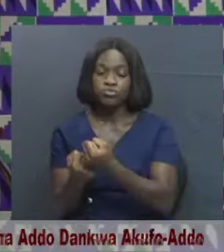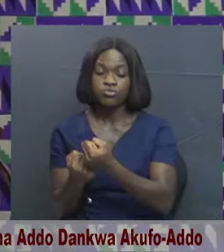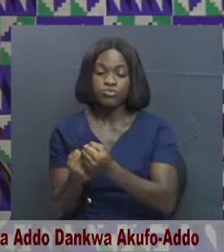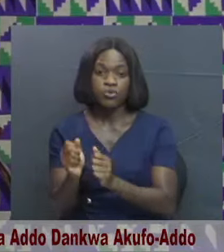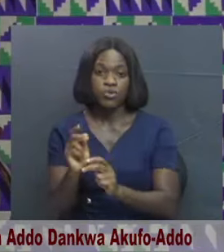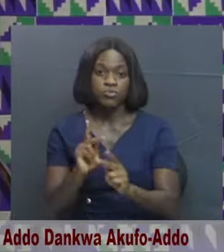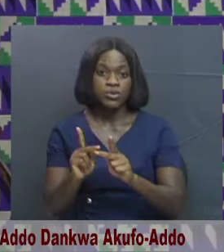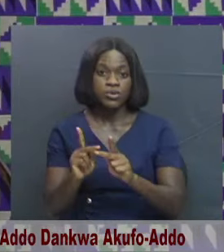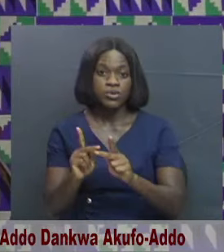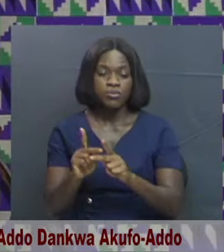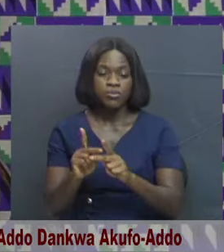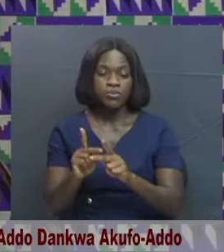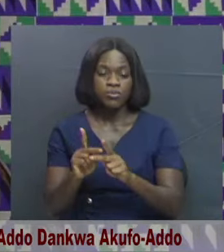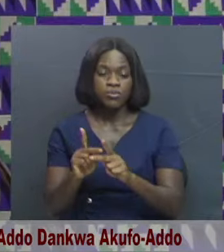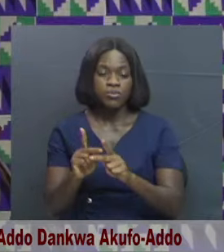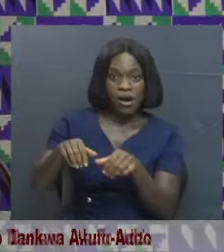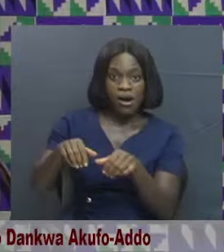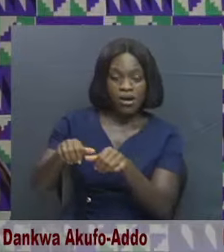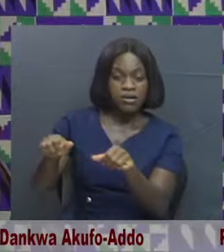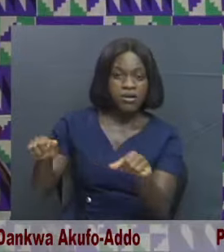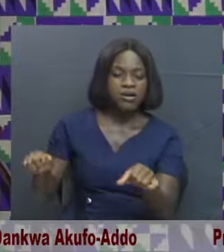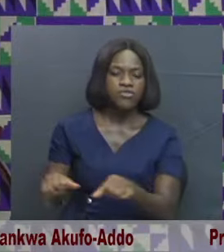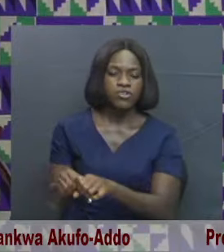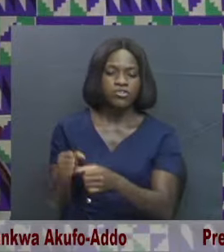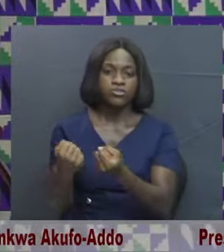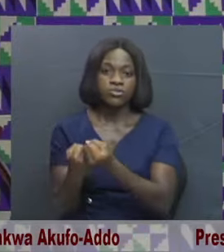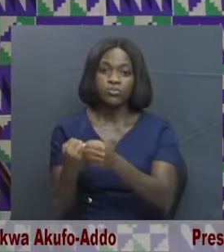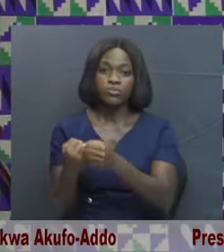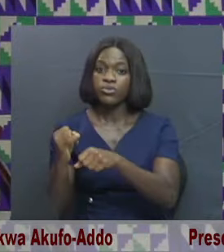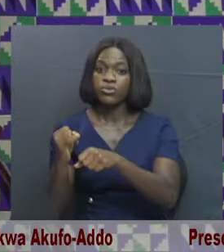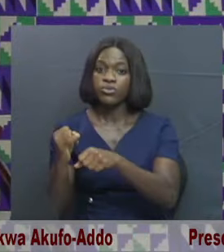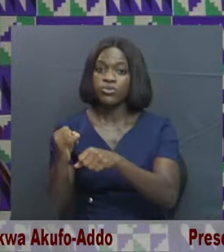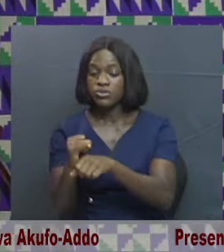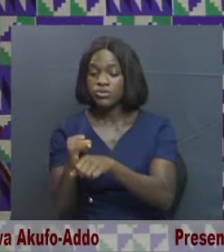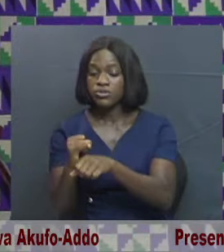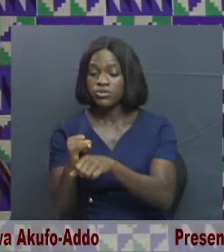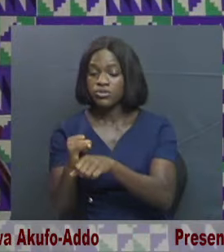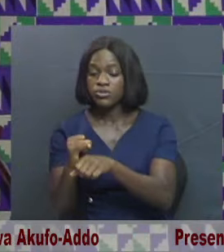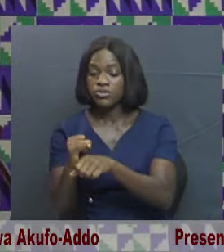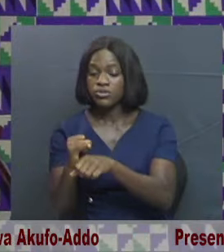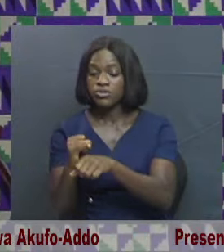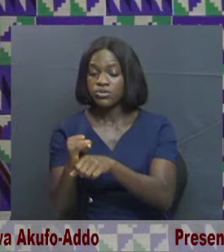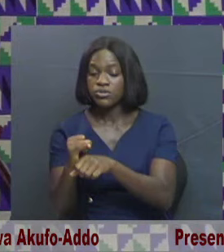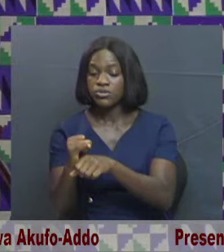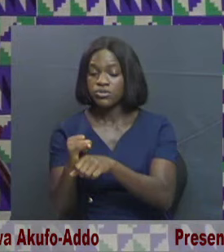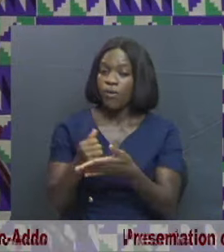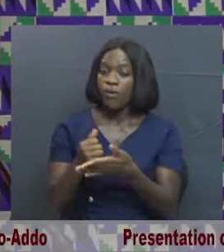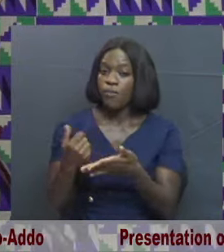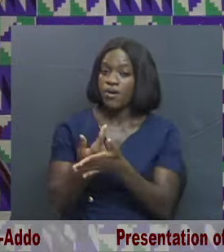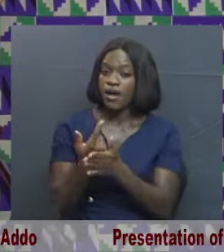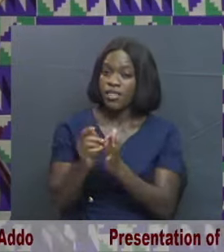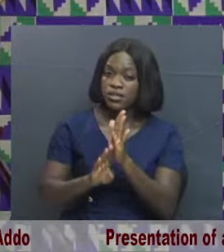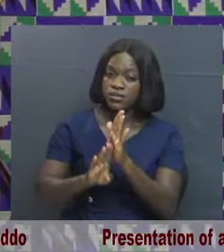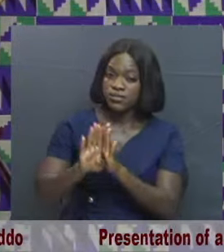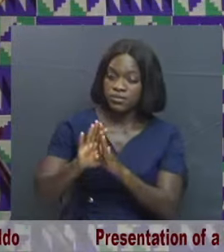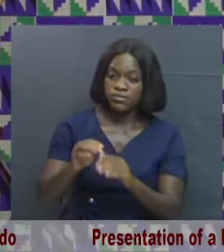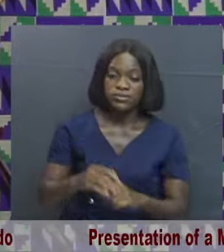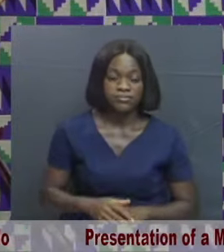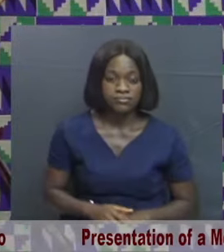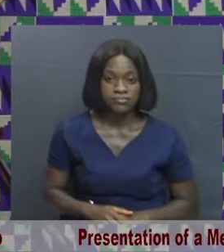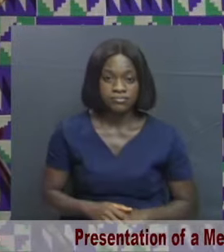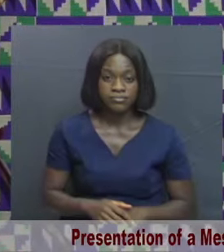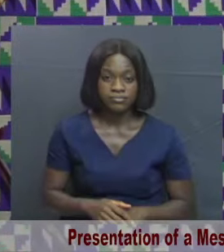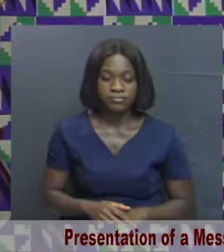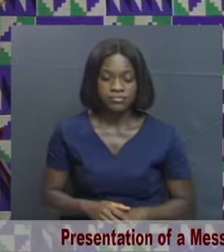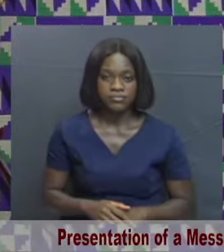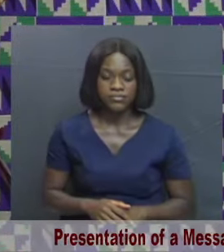mining sector as well as support industrialization to boost the development and growth of this nation the plans for the extension of the